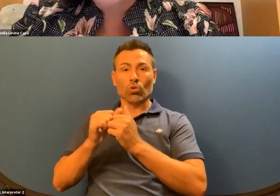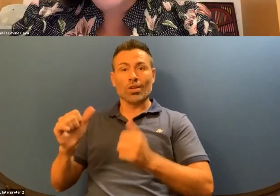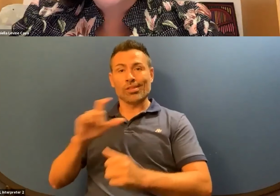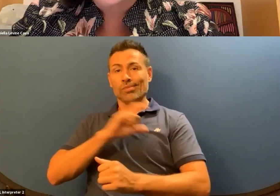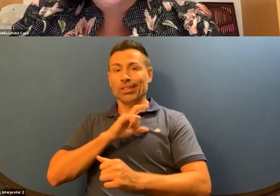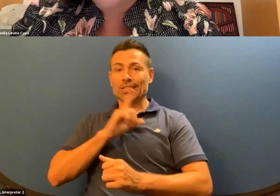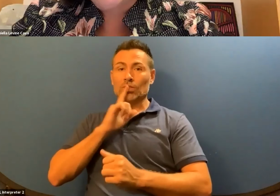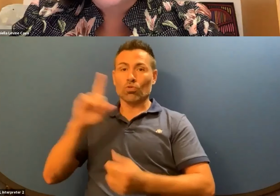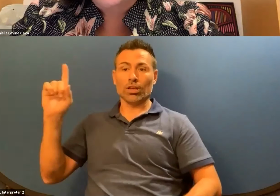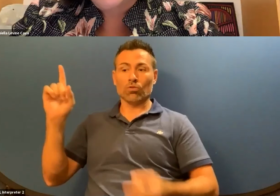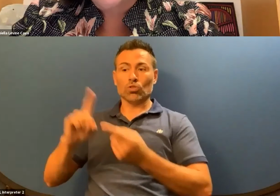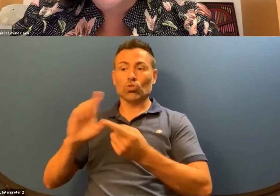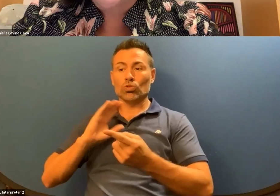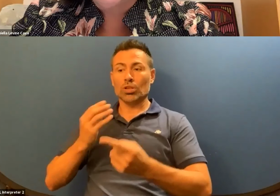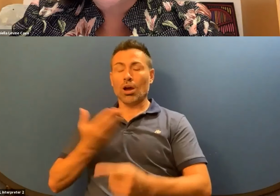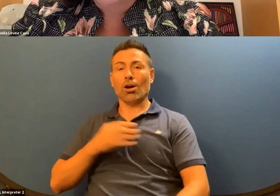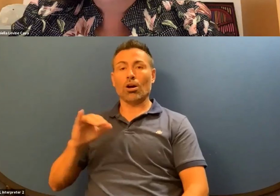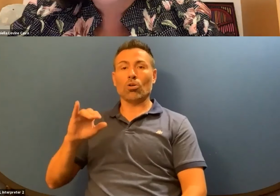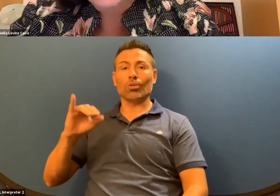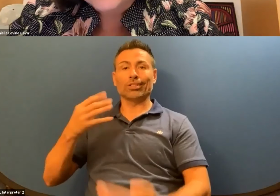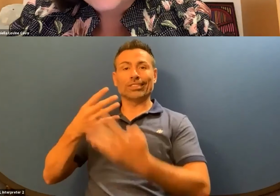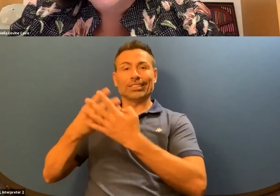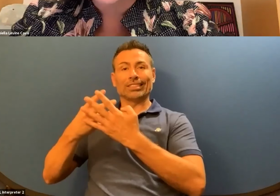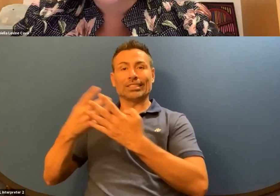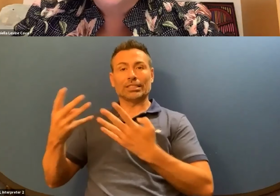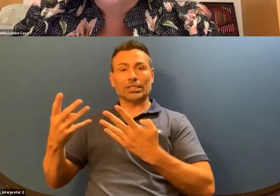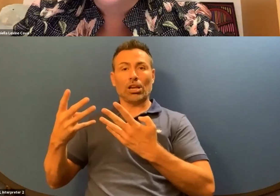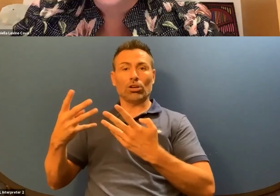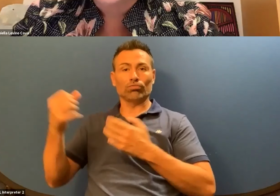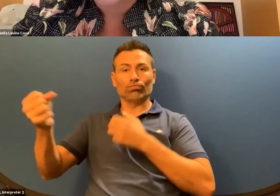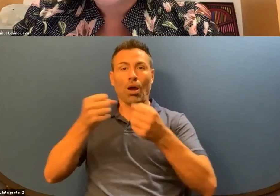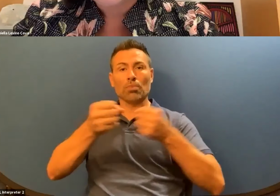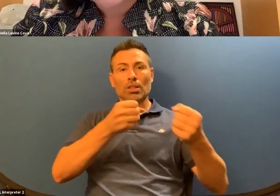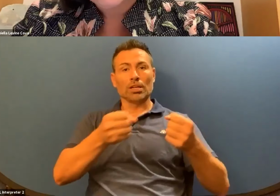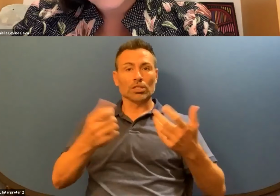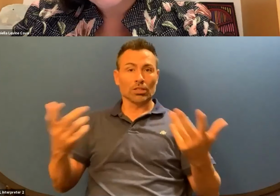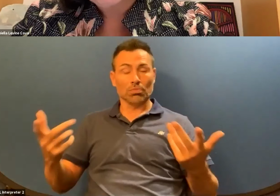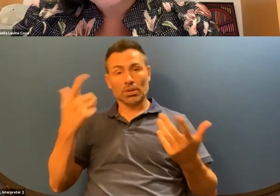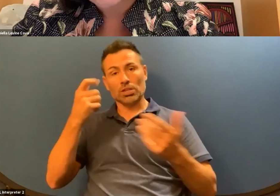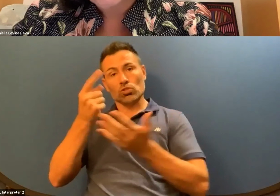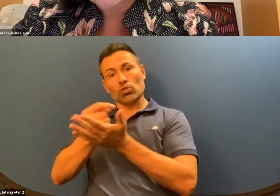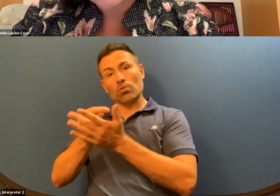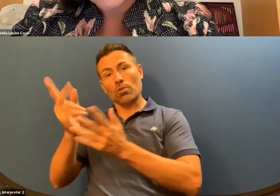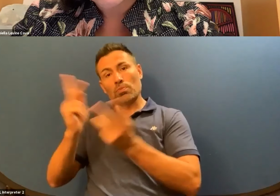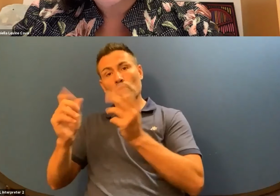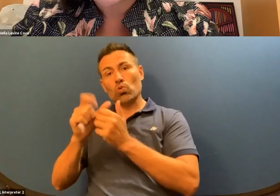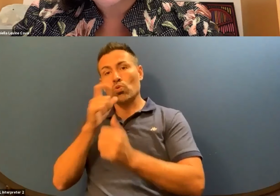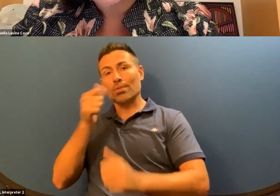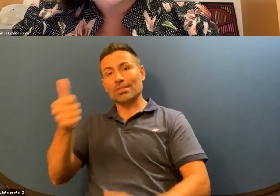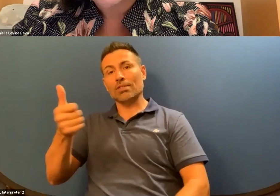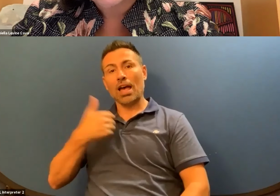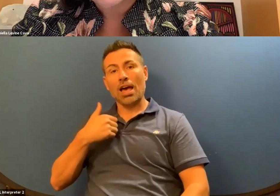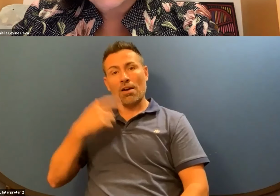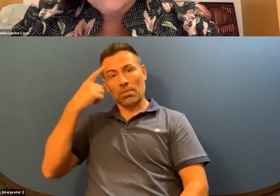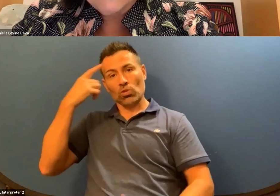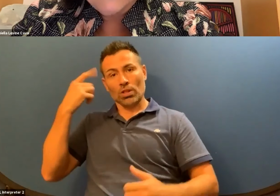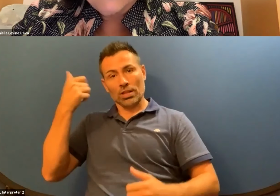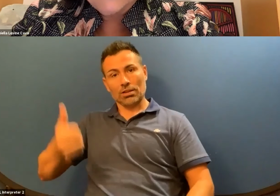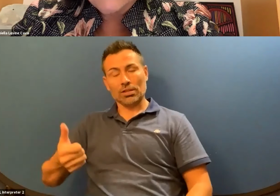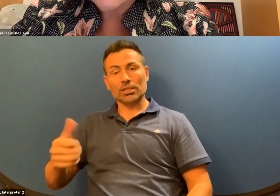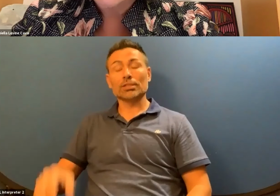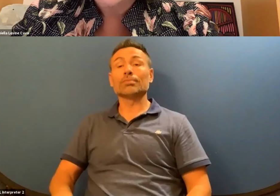By appropriate involvement on the appropriate treatment of those with mental illness. And Commissioner Bovo, I heard you say recently that